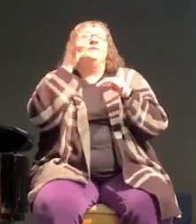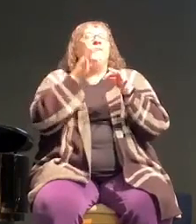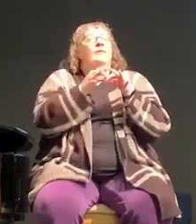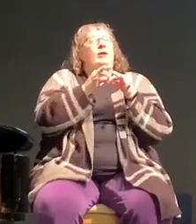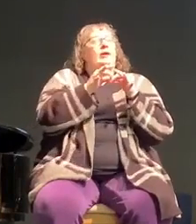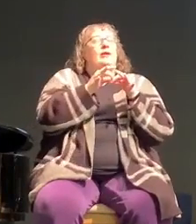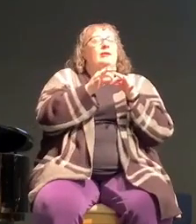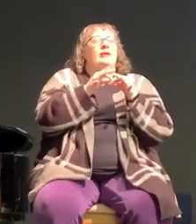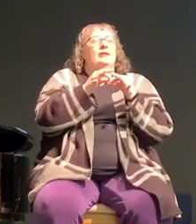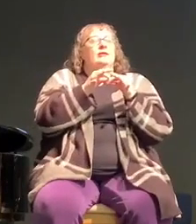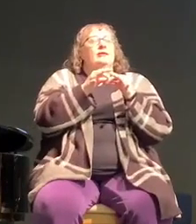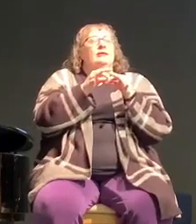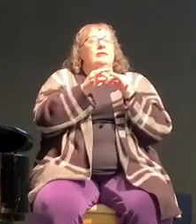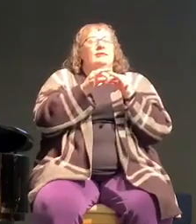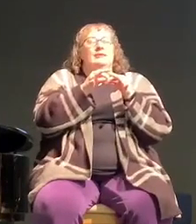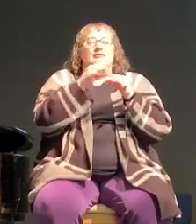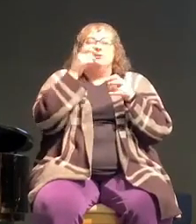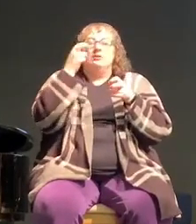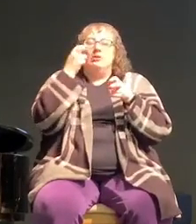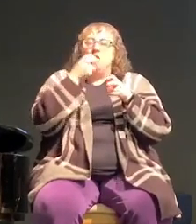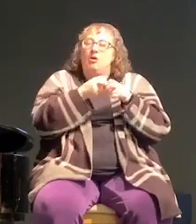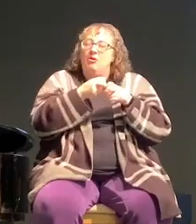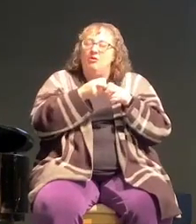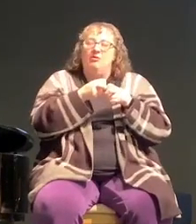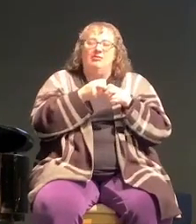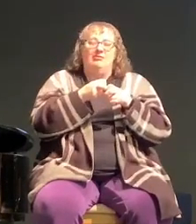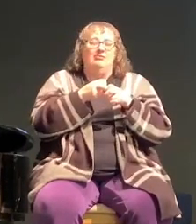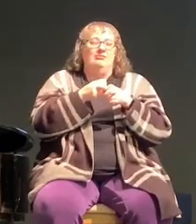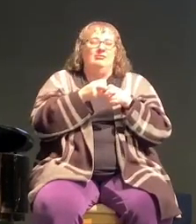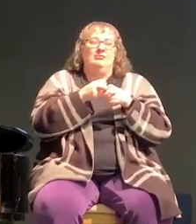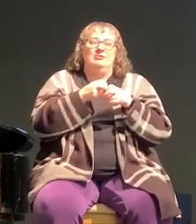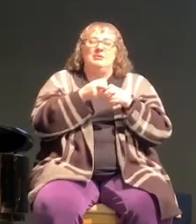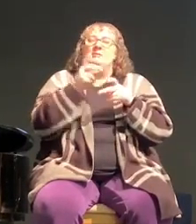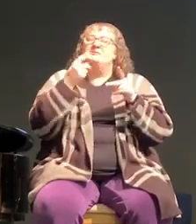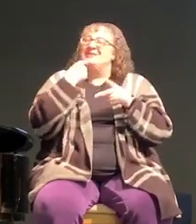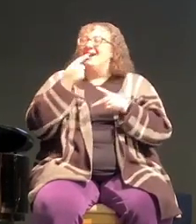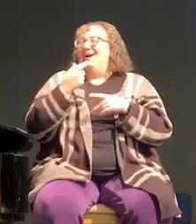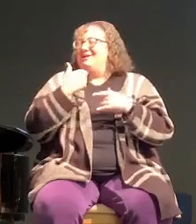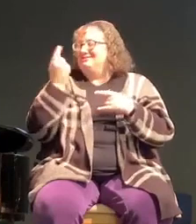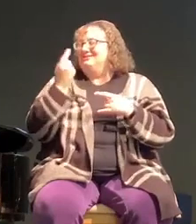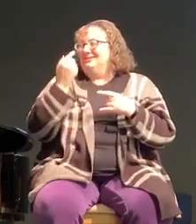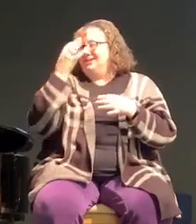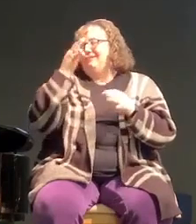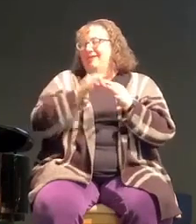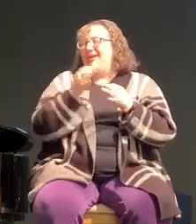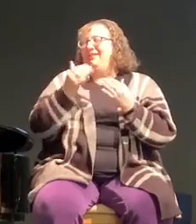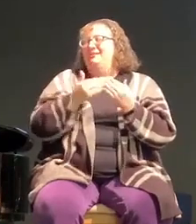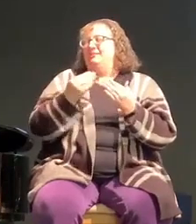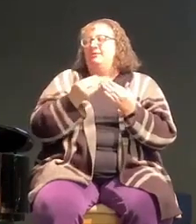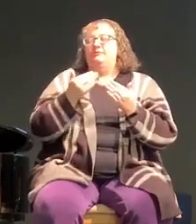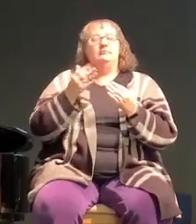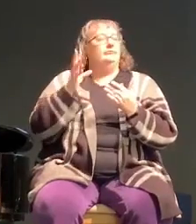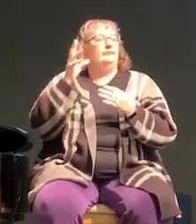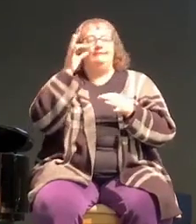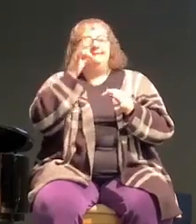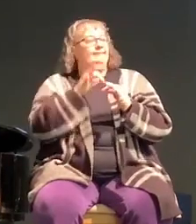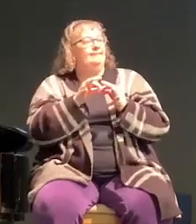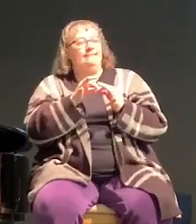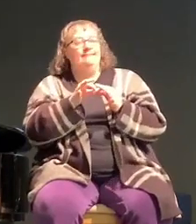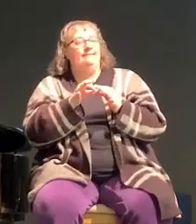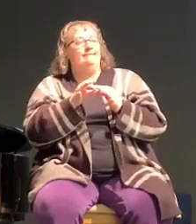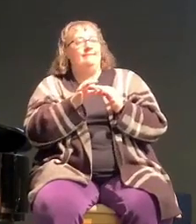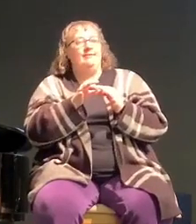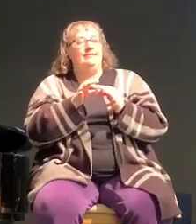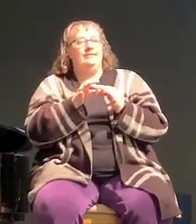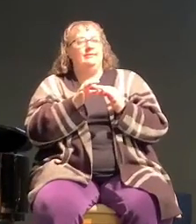is something that is very hard to have, though. People just say, just have faith. And you're like, oh, okay, well, that's simple enough. No, faith itself is